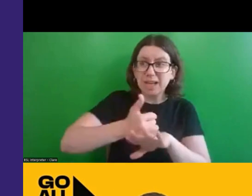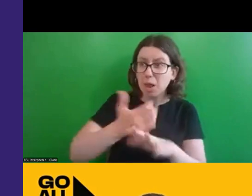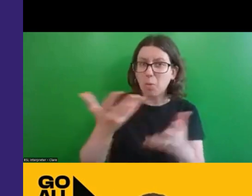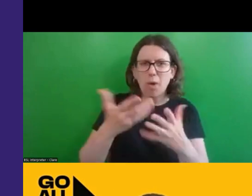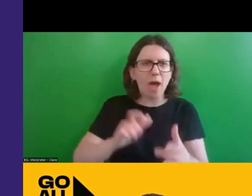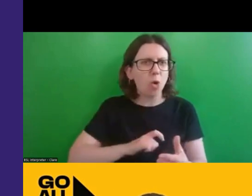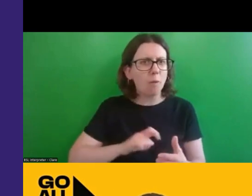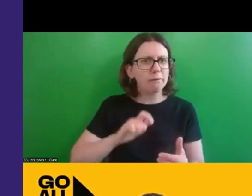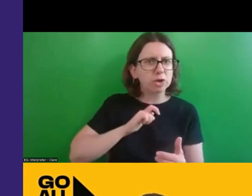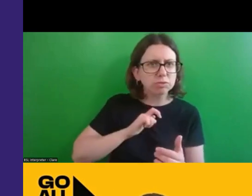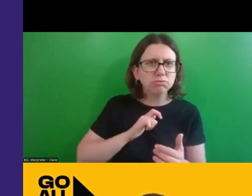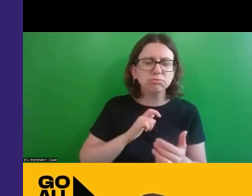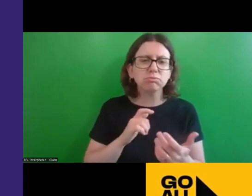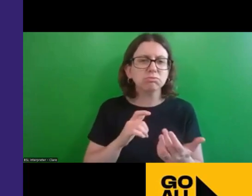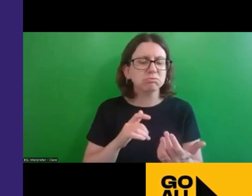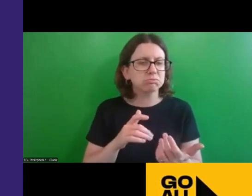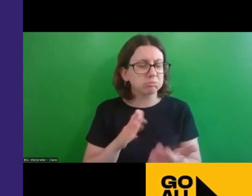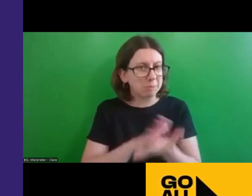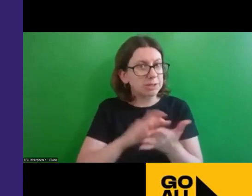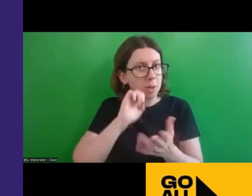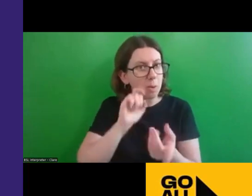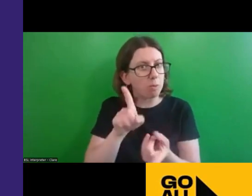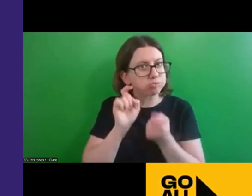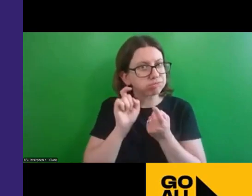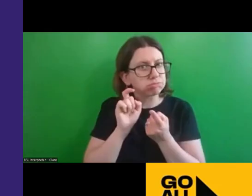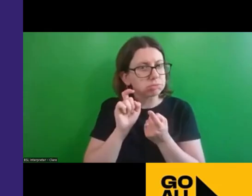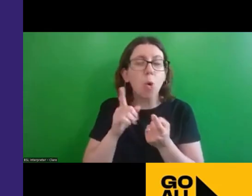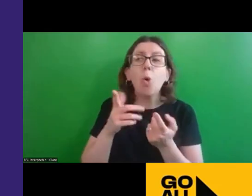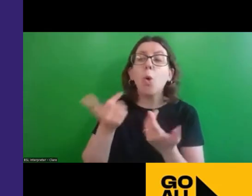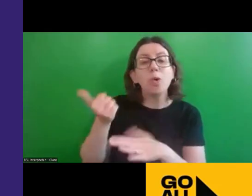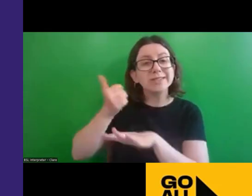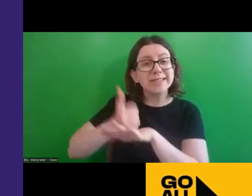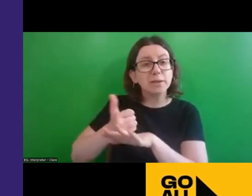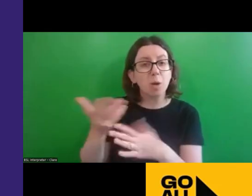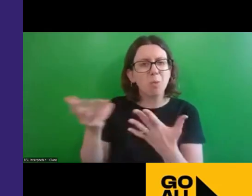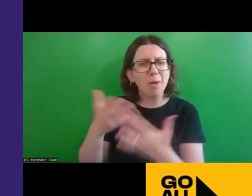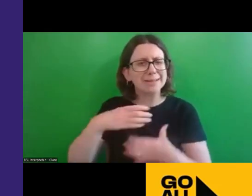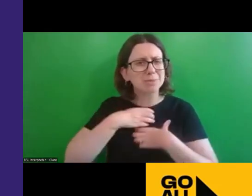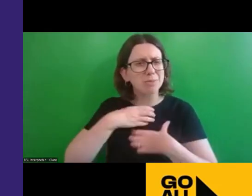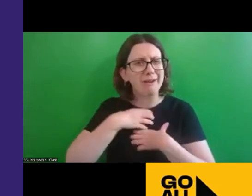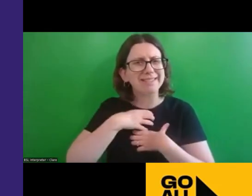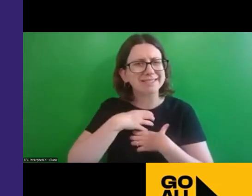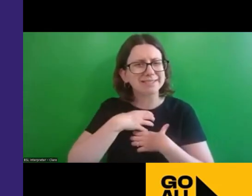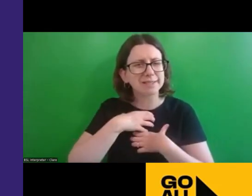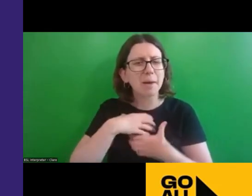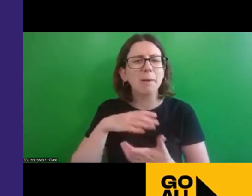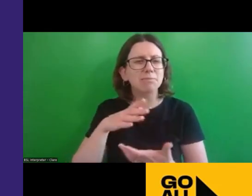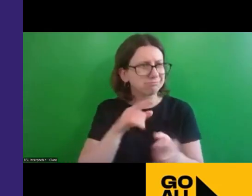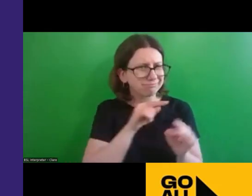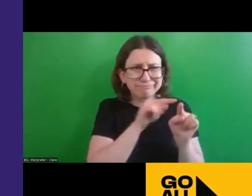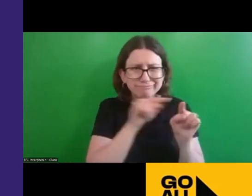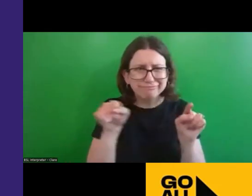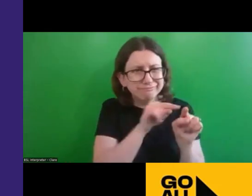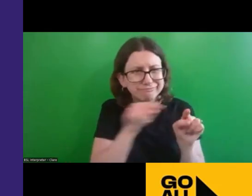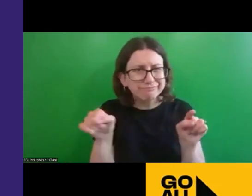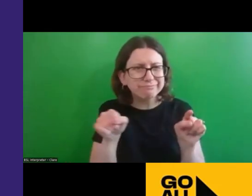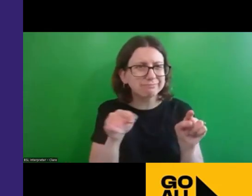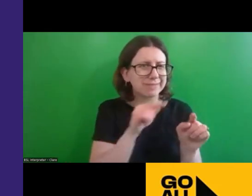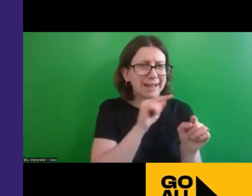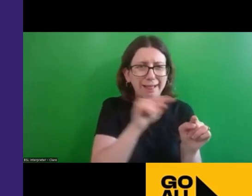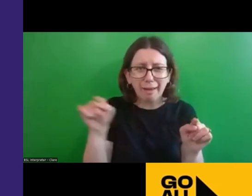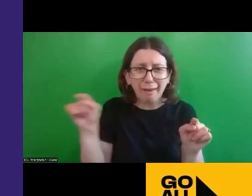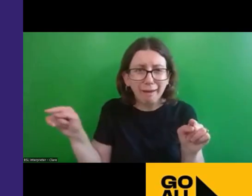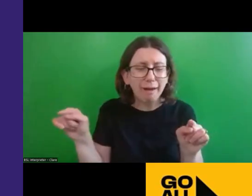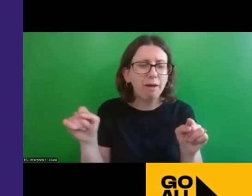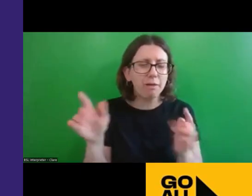message, or put it somewhere where it surprises them. And any of those things means that people then think about it in a different way. It stays